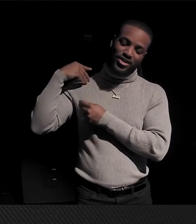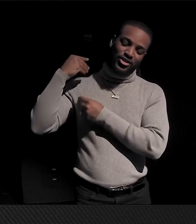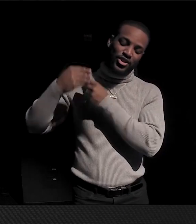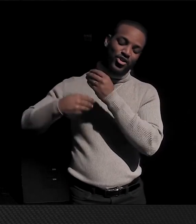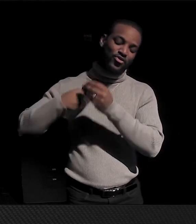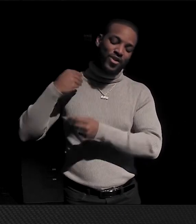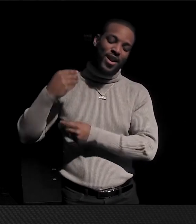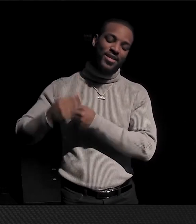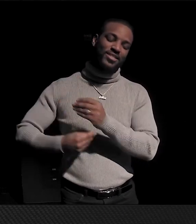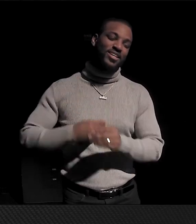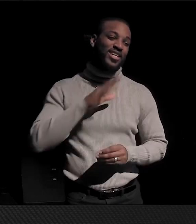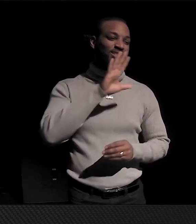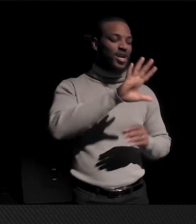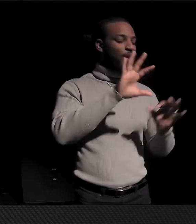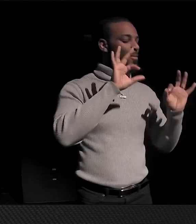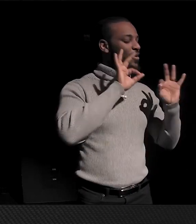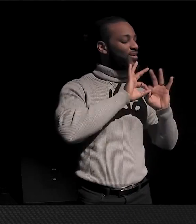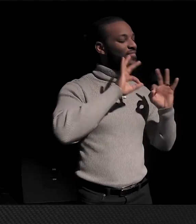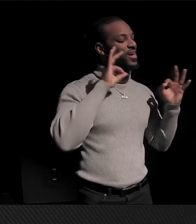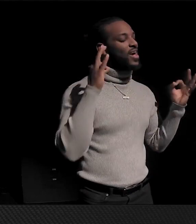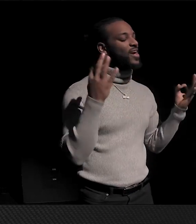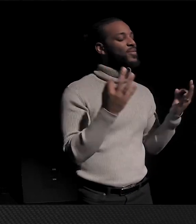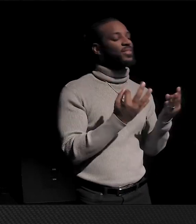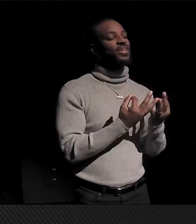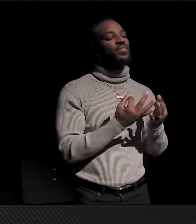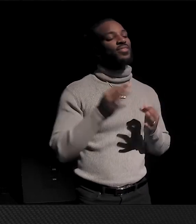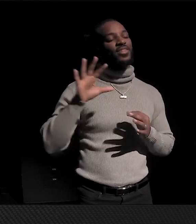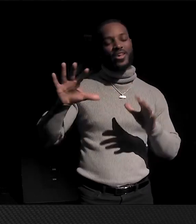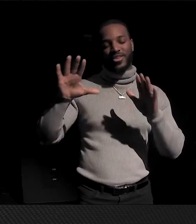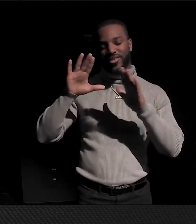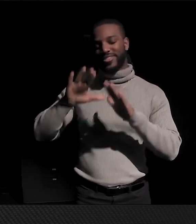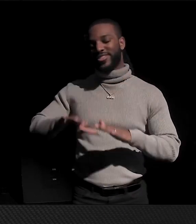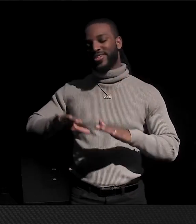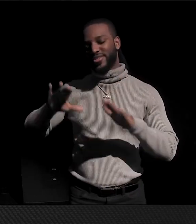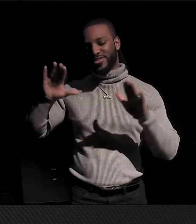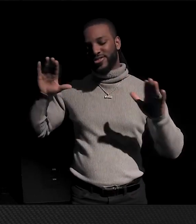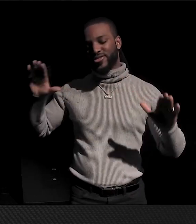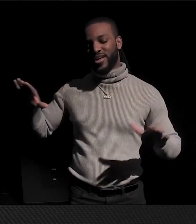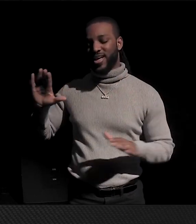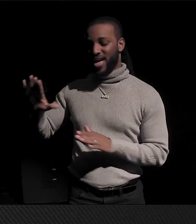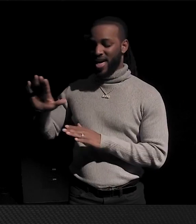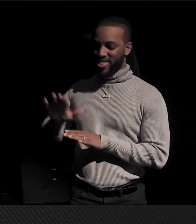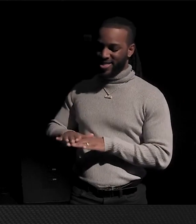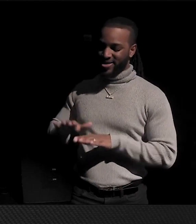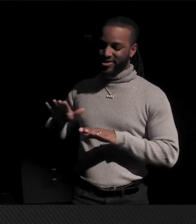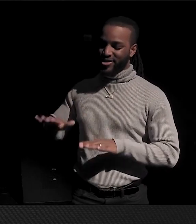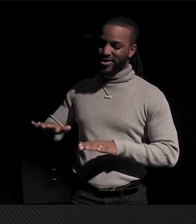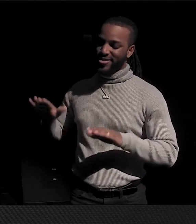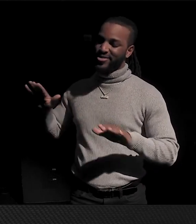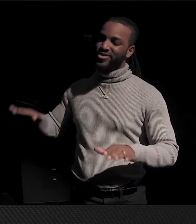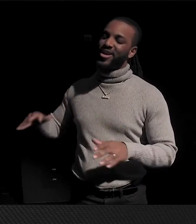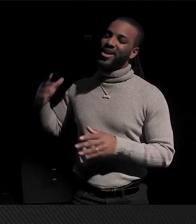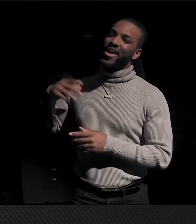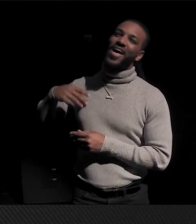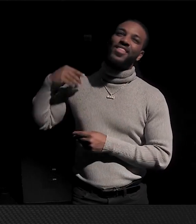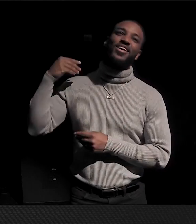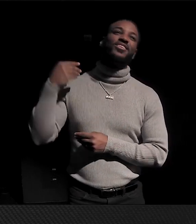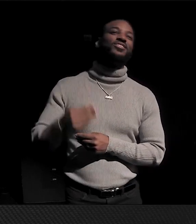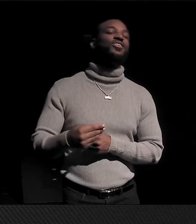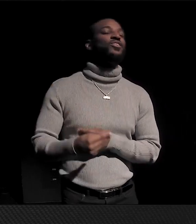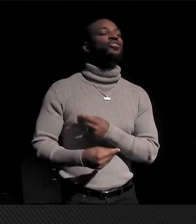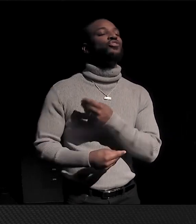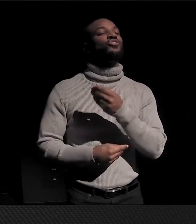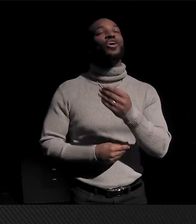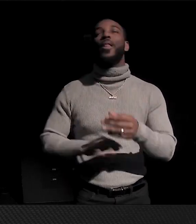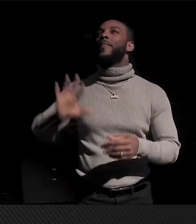thousand generations, and your family, and your children, and their children, and